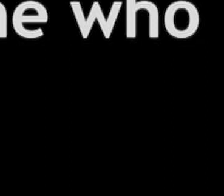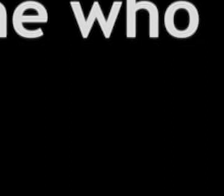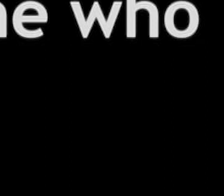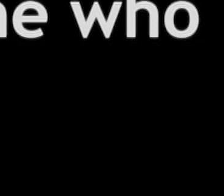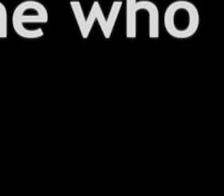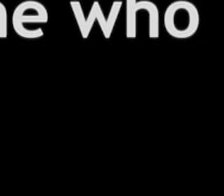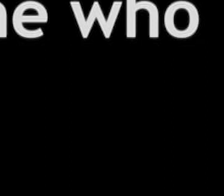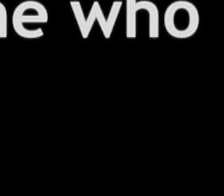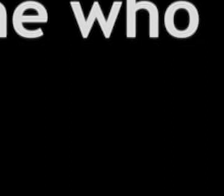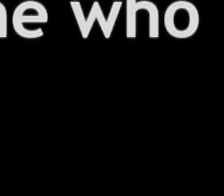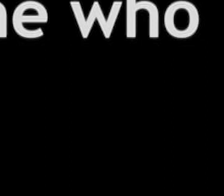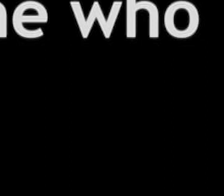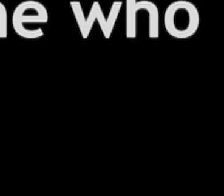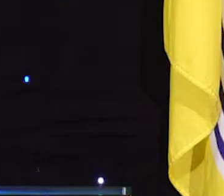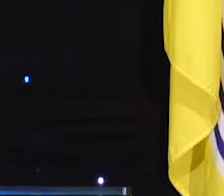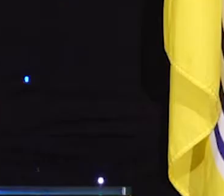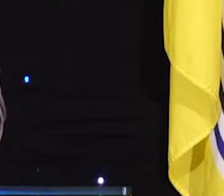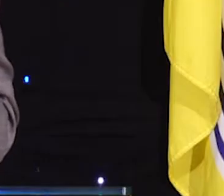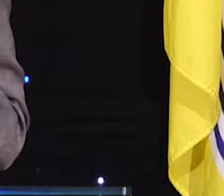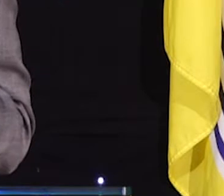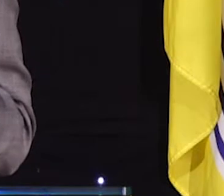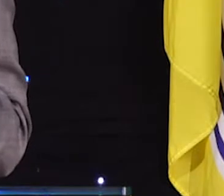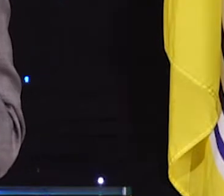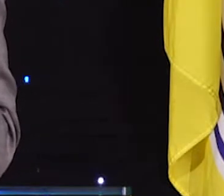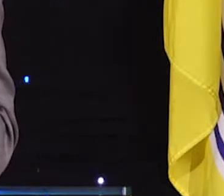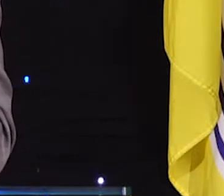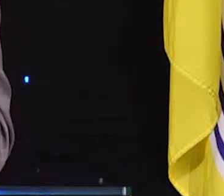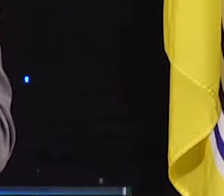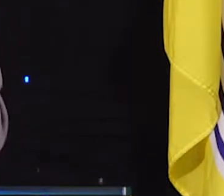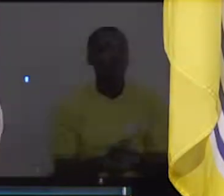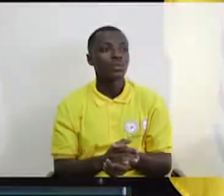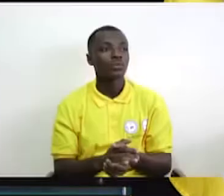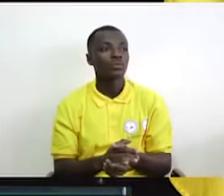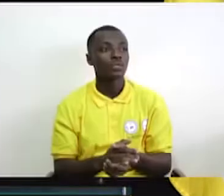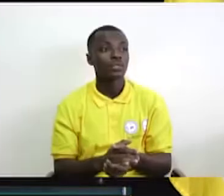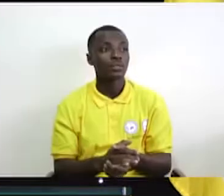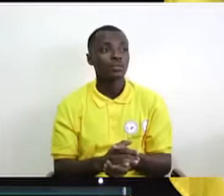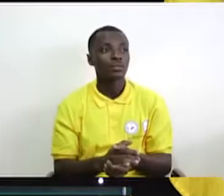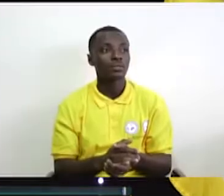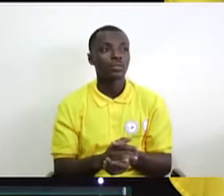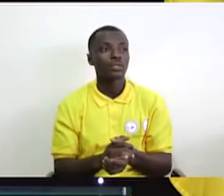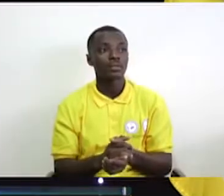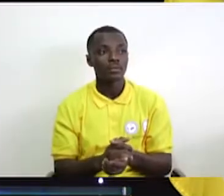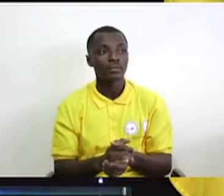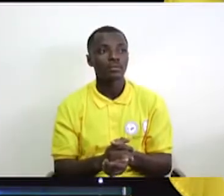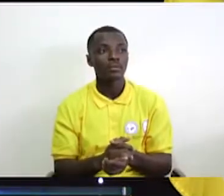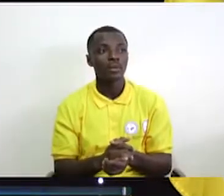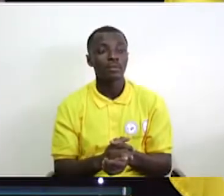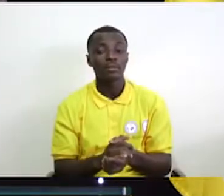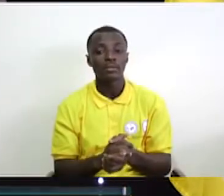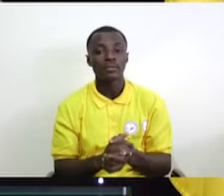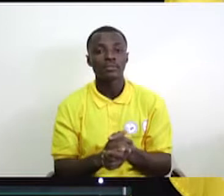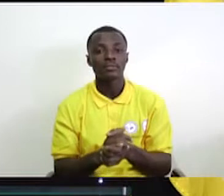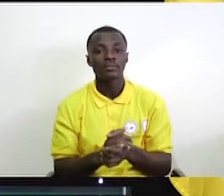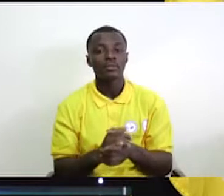We'll come back to this one. So let me just illustrate this point with two